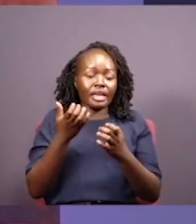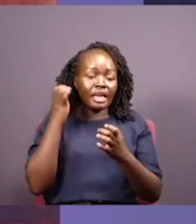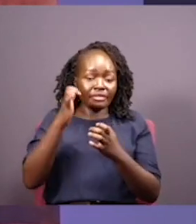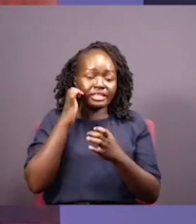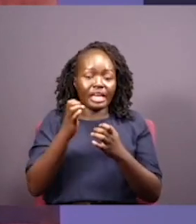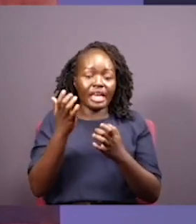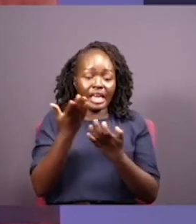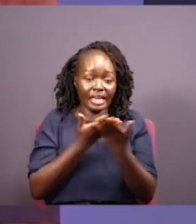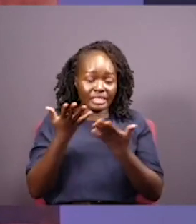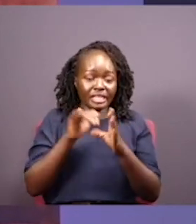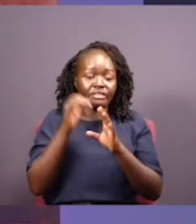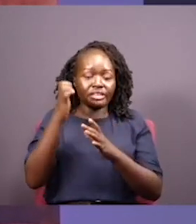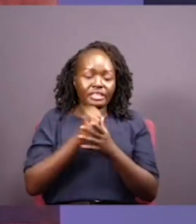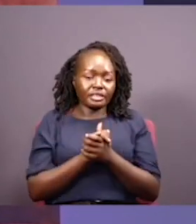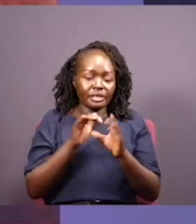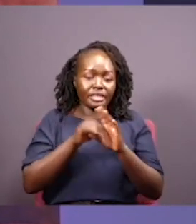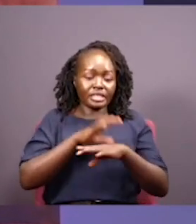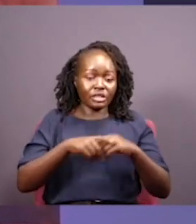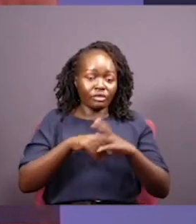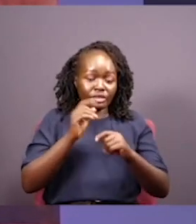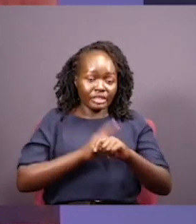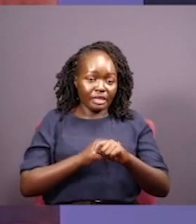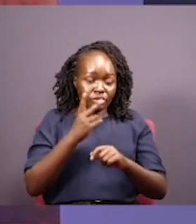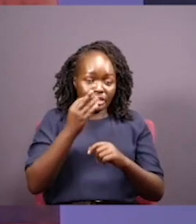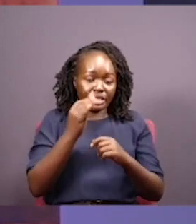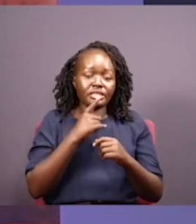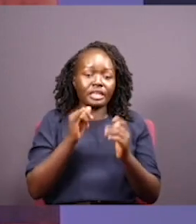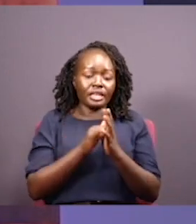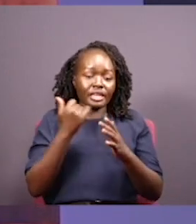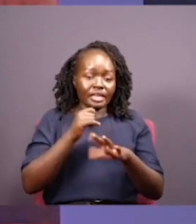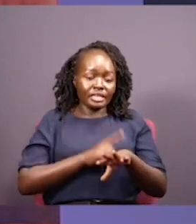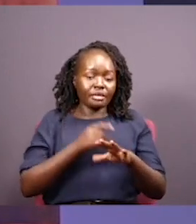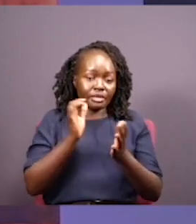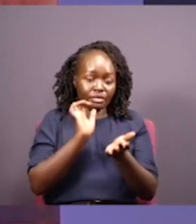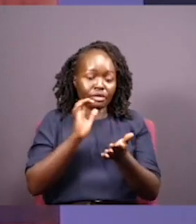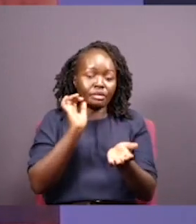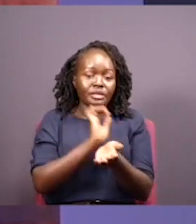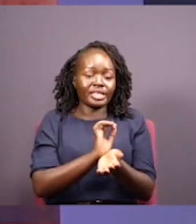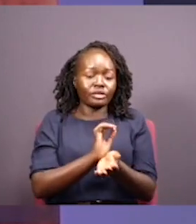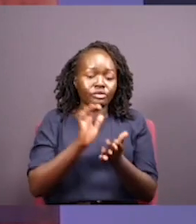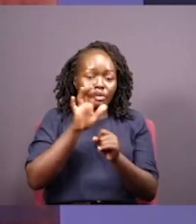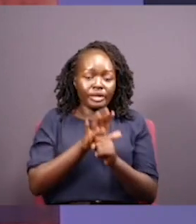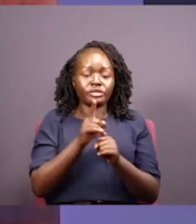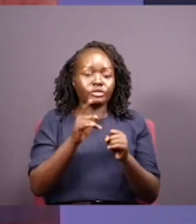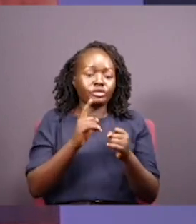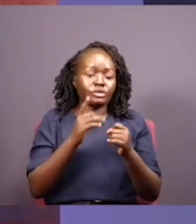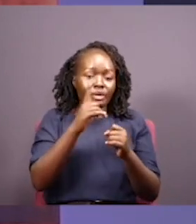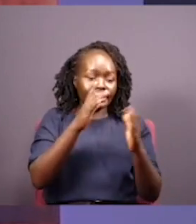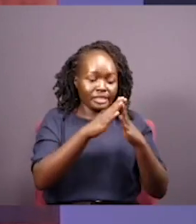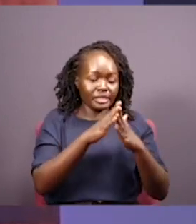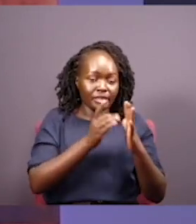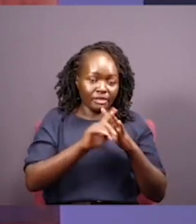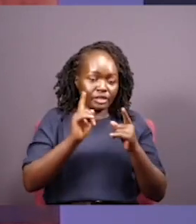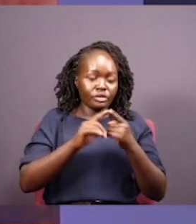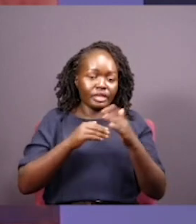Verse 23, he tells them, whenever they persecute you in one city, flee to the next. For truly I